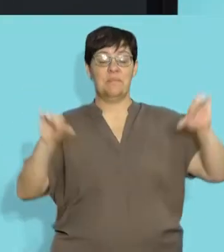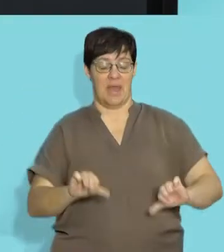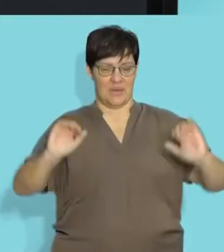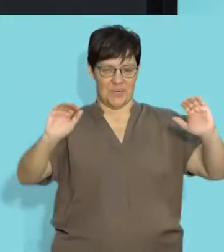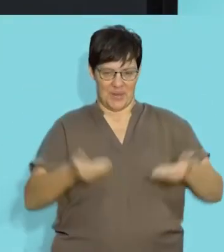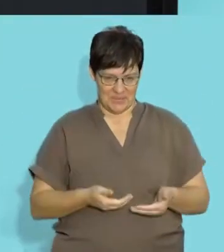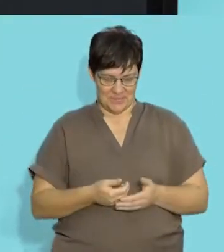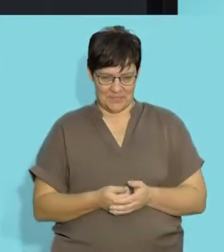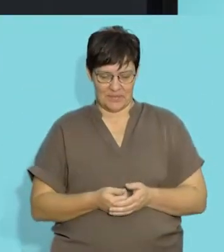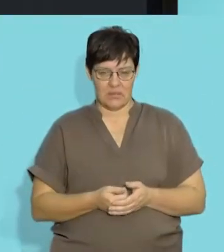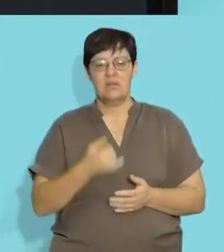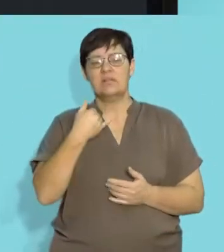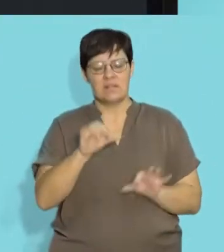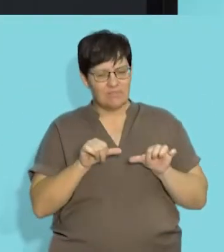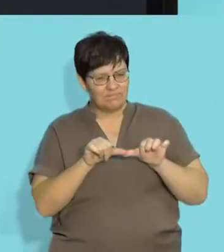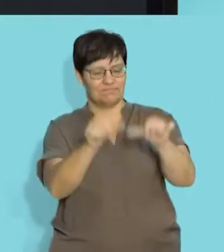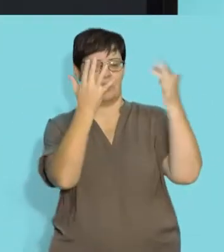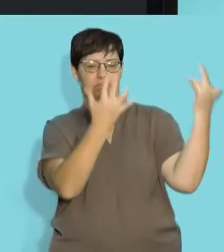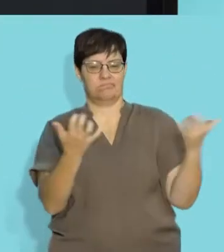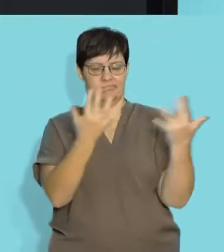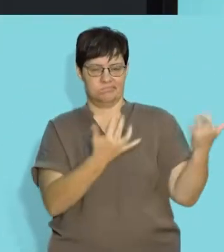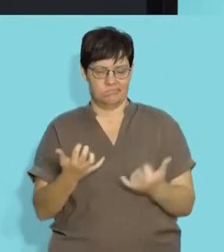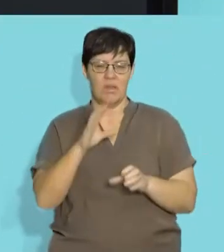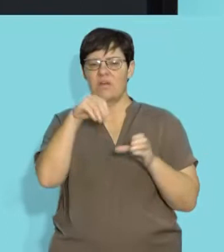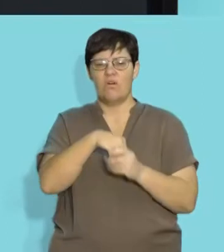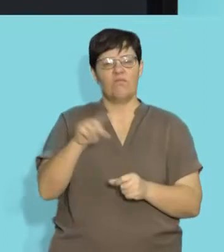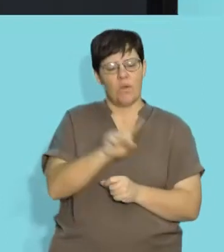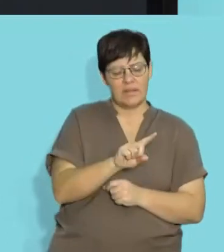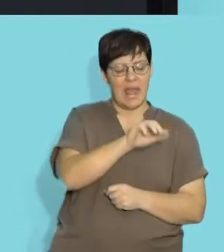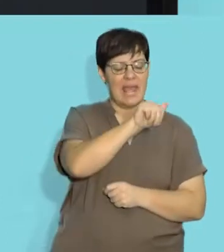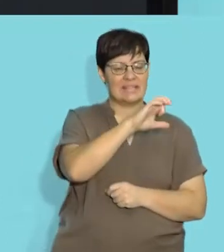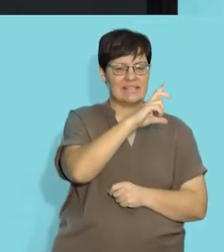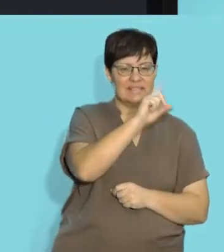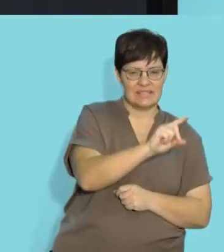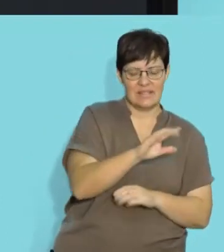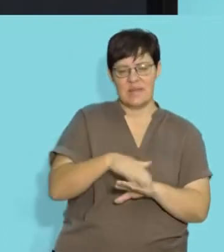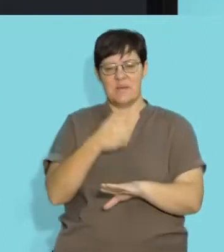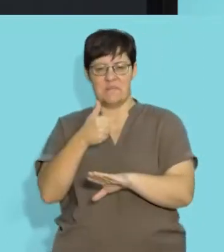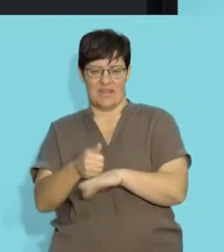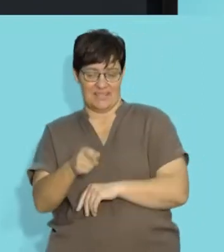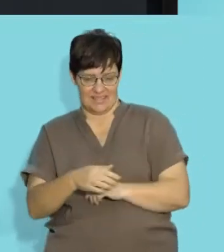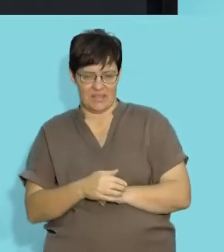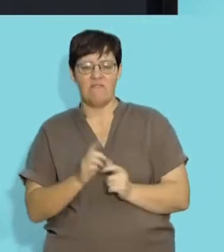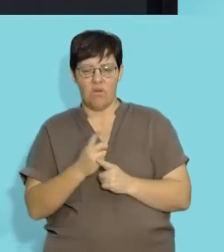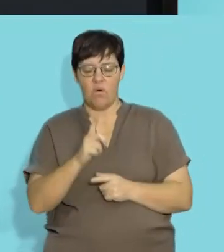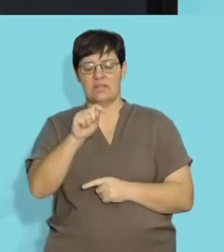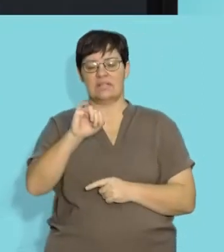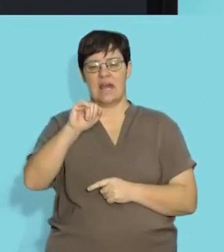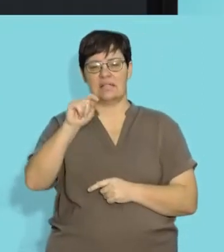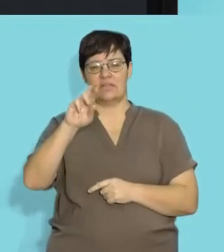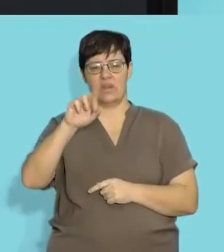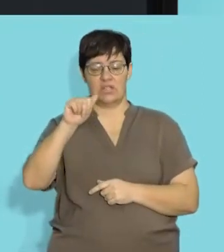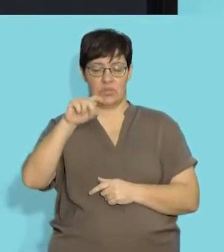Welcome back to our session. We're still talking calculations involving acid and base reactions in the context of